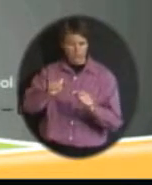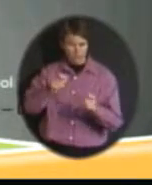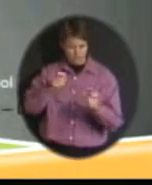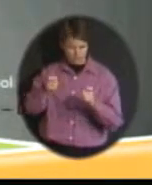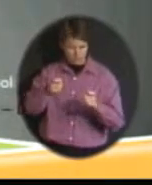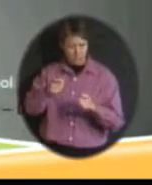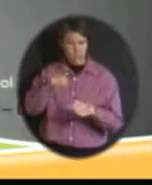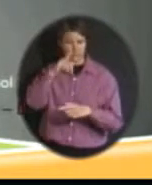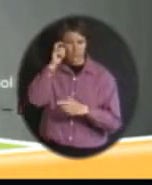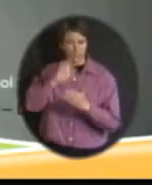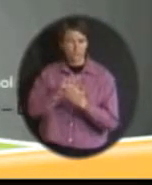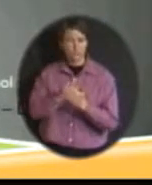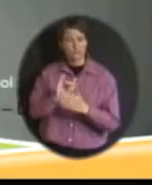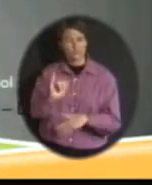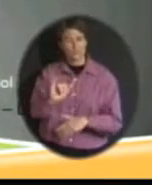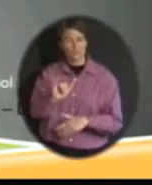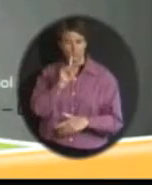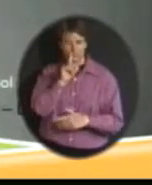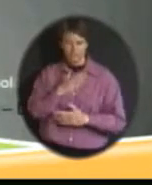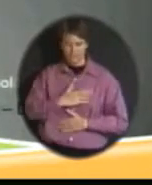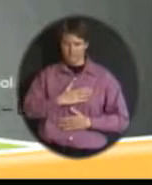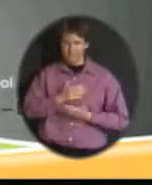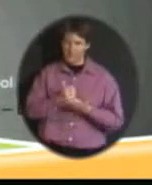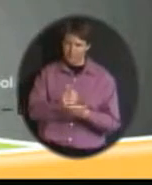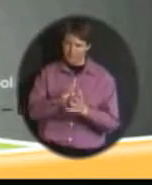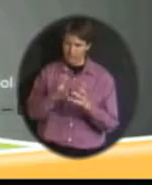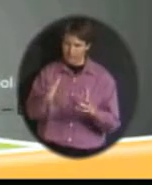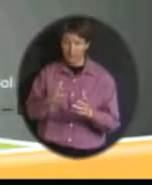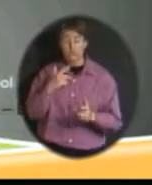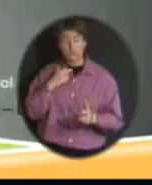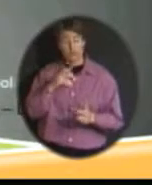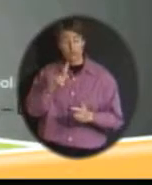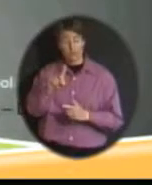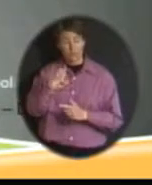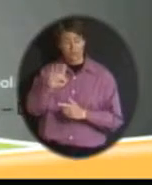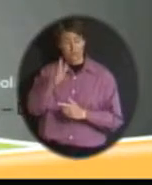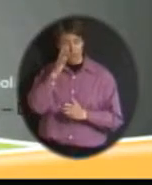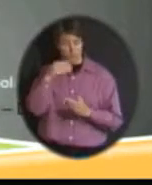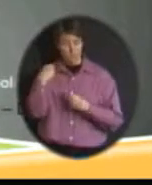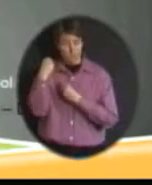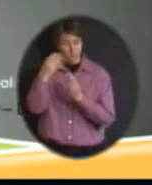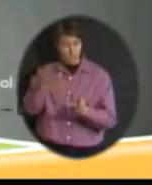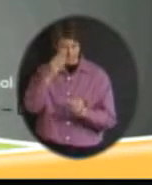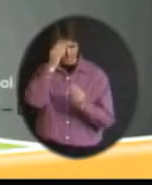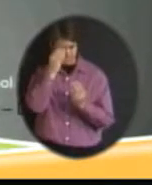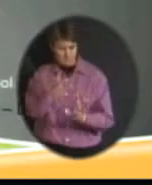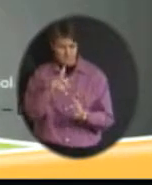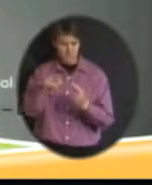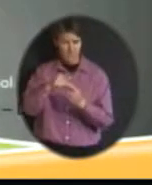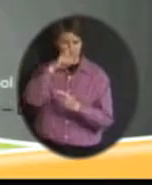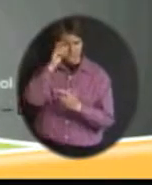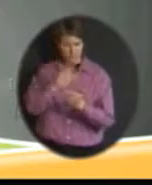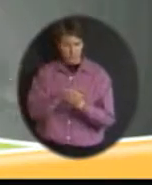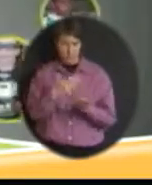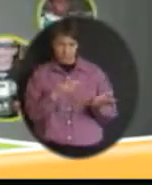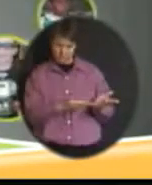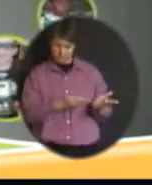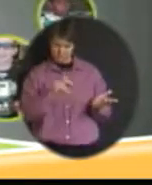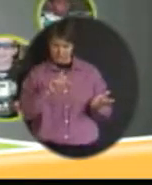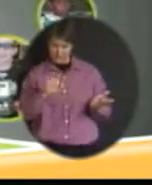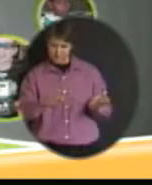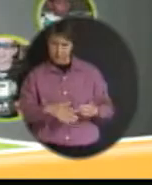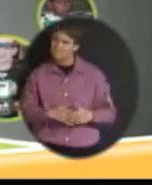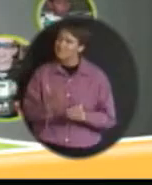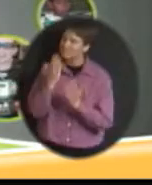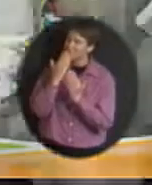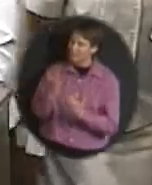helping us to move forward with our summer school program. So Deb's going to provide you a little glimpse of summer school. Deb.